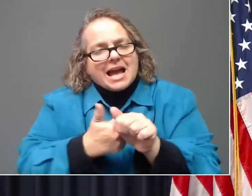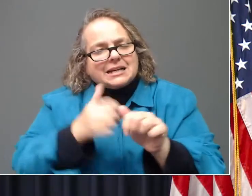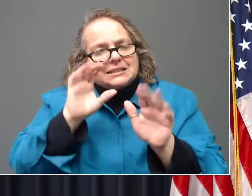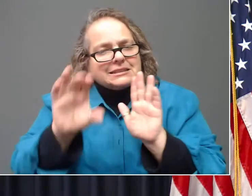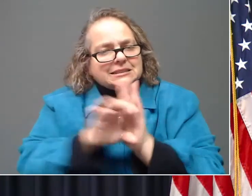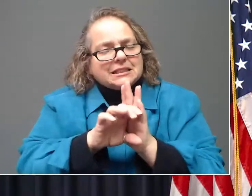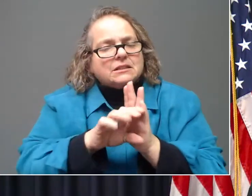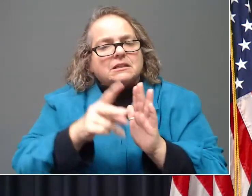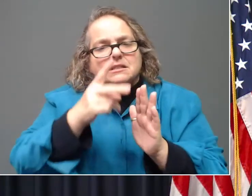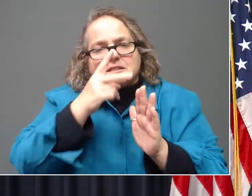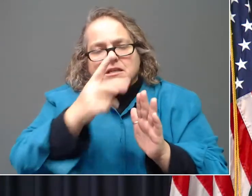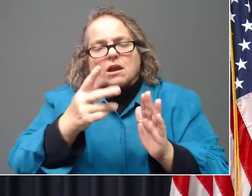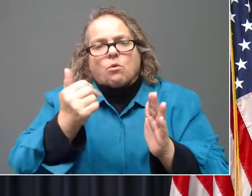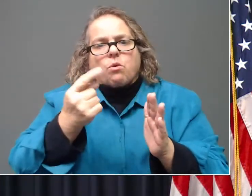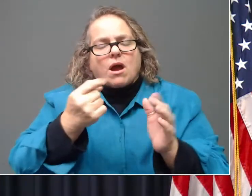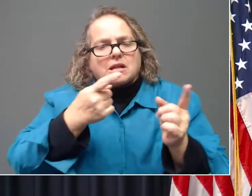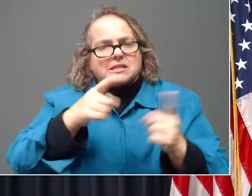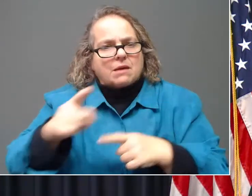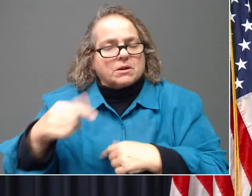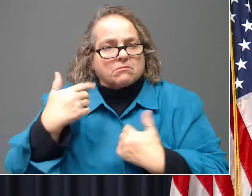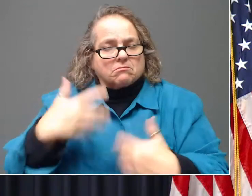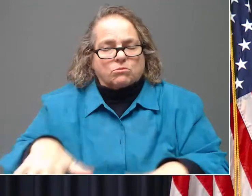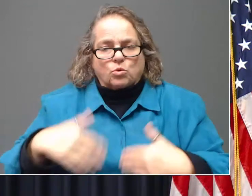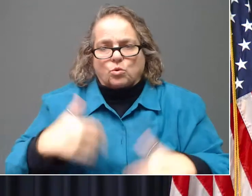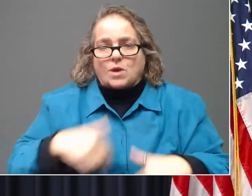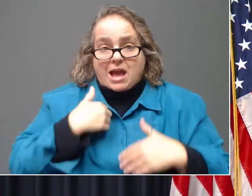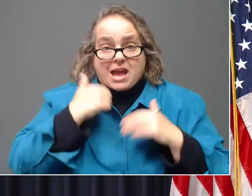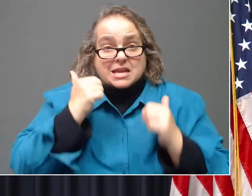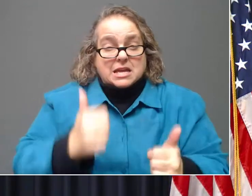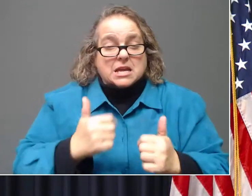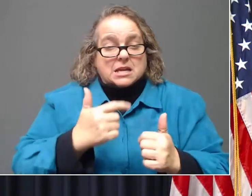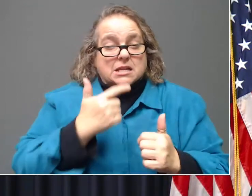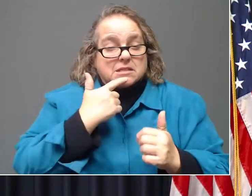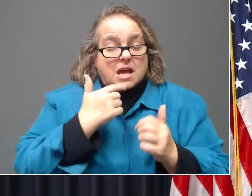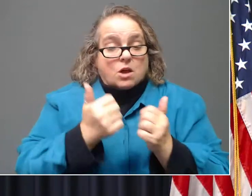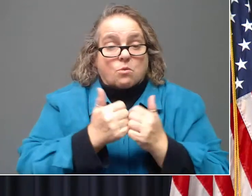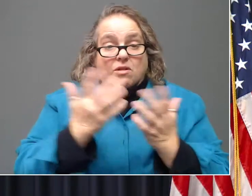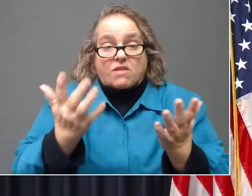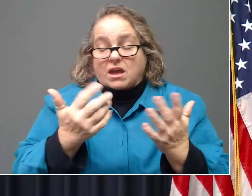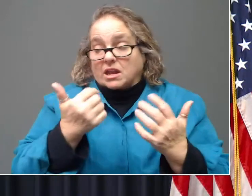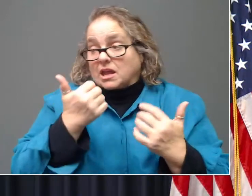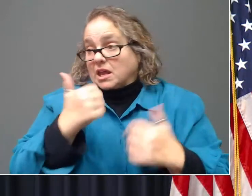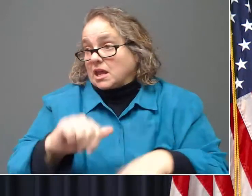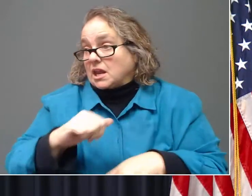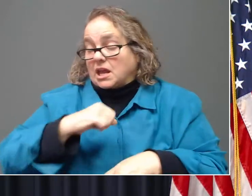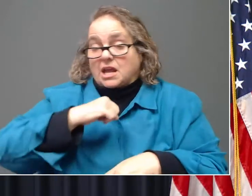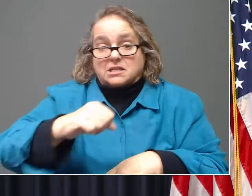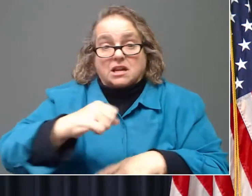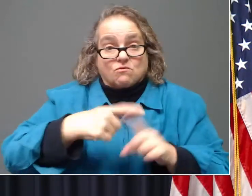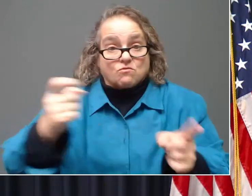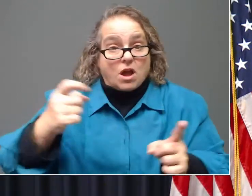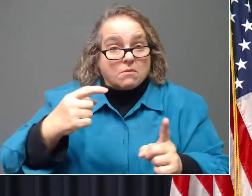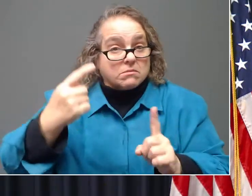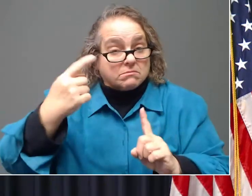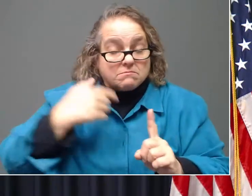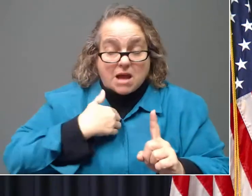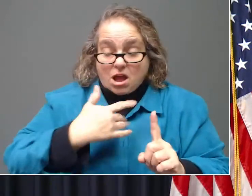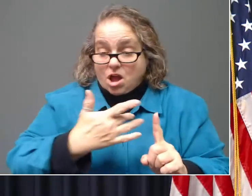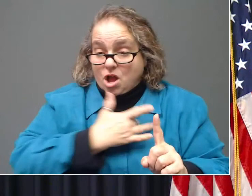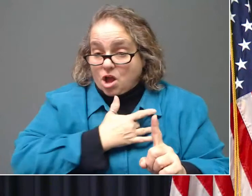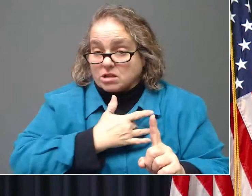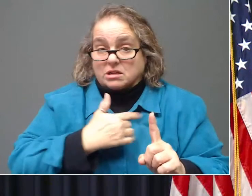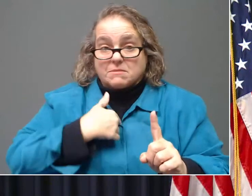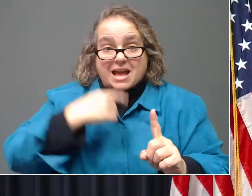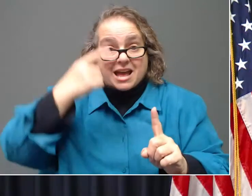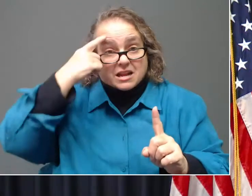on. And I can say without any equivocation, from the head and the heart, that the governor, Dr.